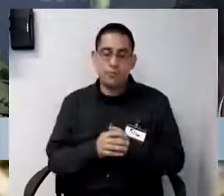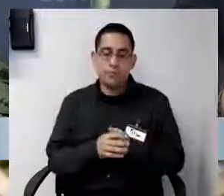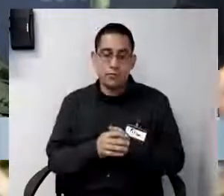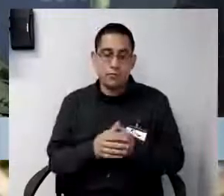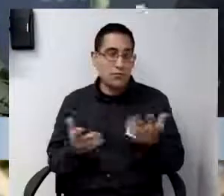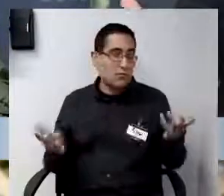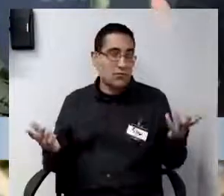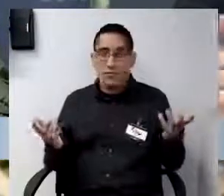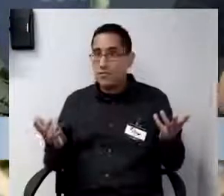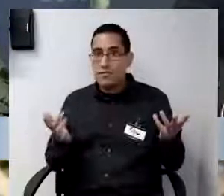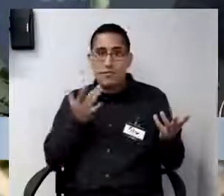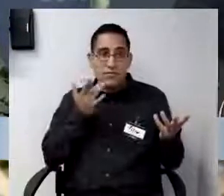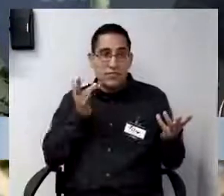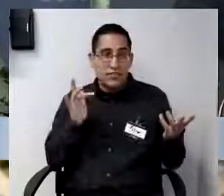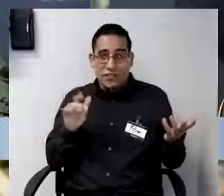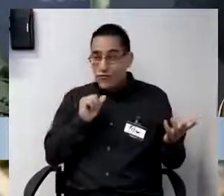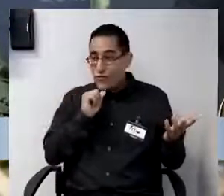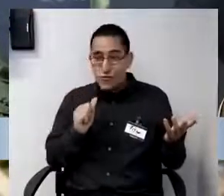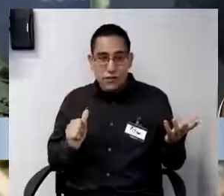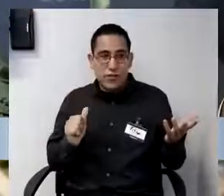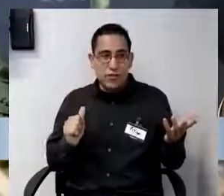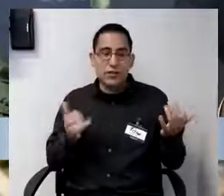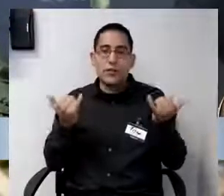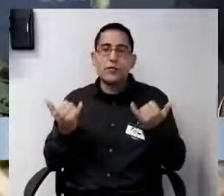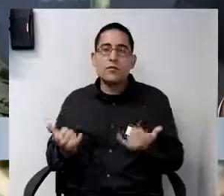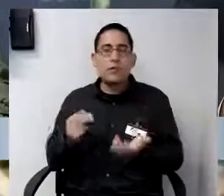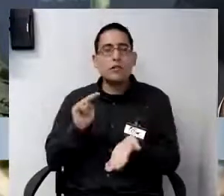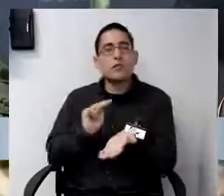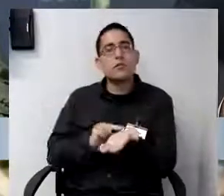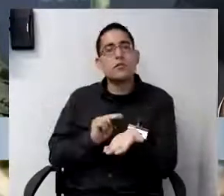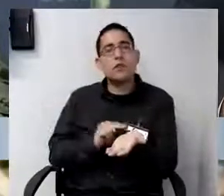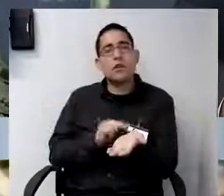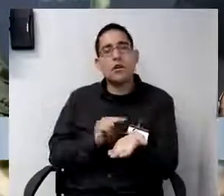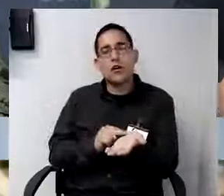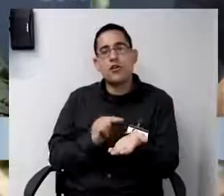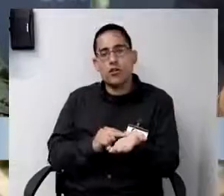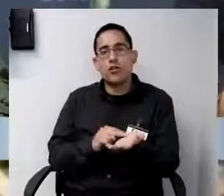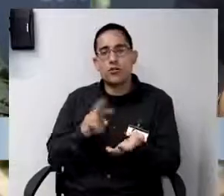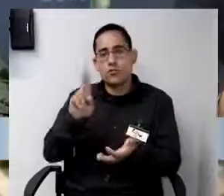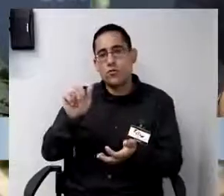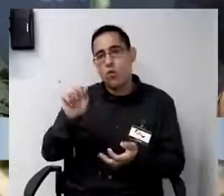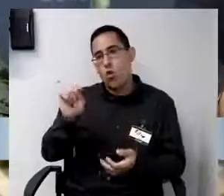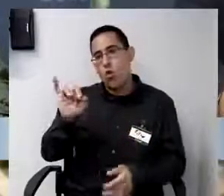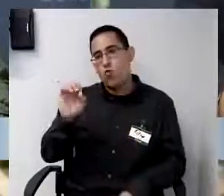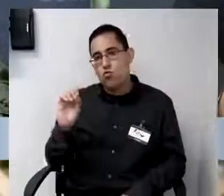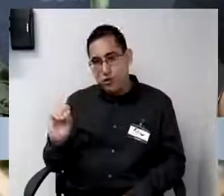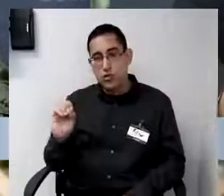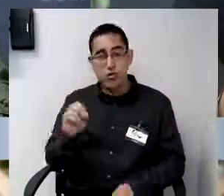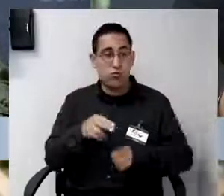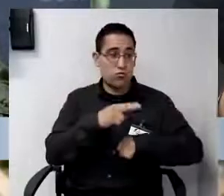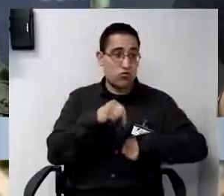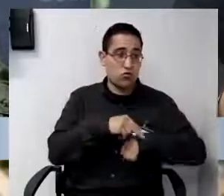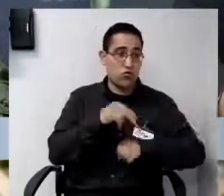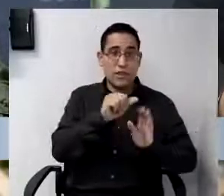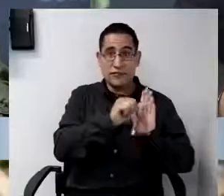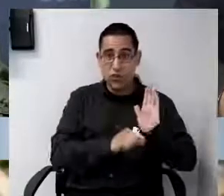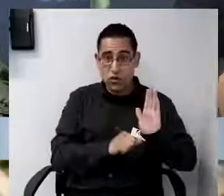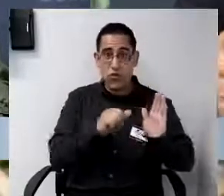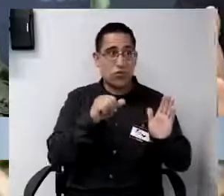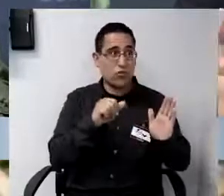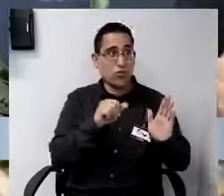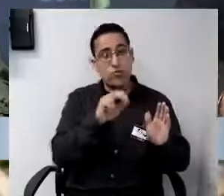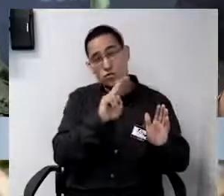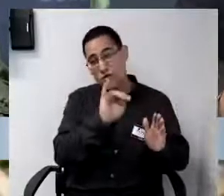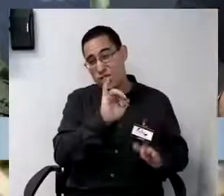Unfortunately, we're operating outside of nurse ratios right now. I mean, normally on a medical surgical unit, a nurse might